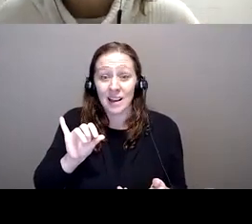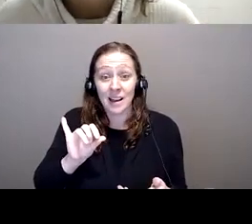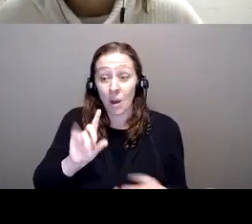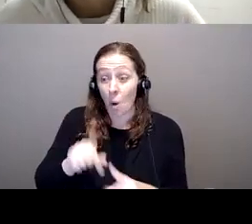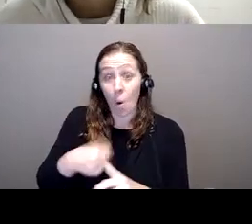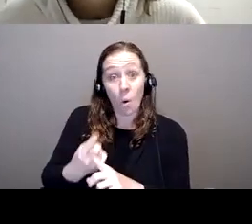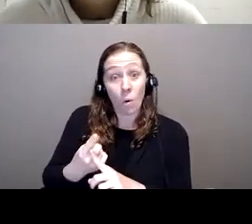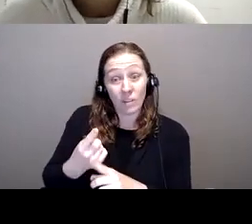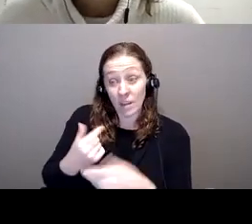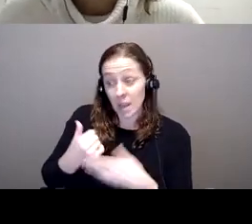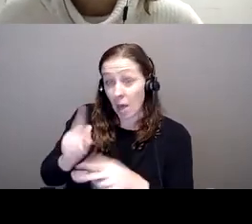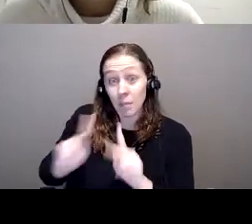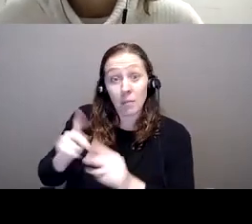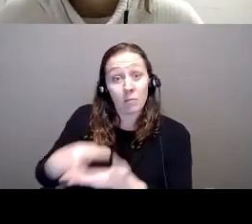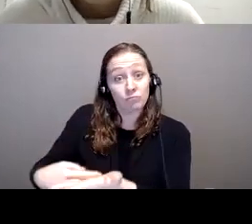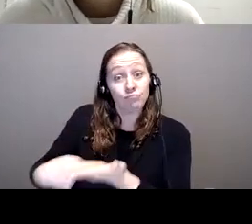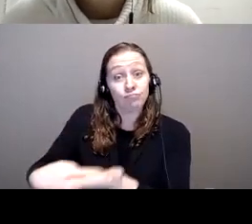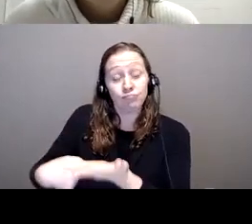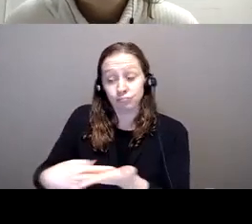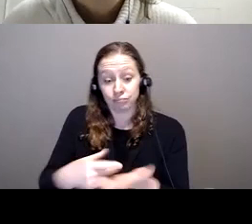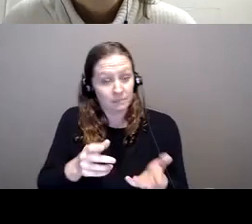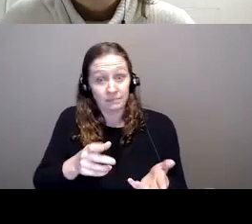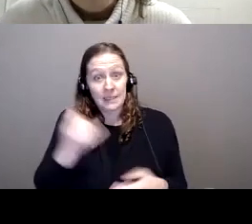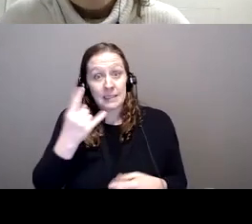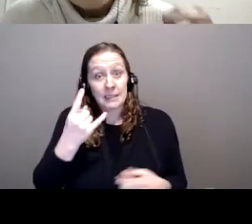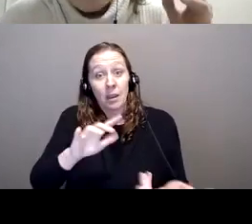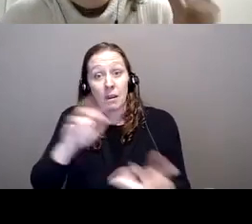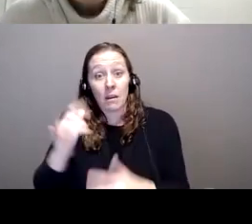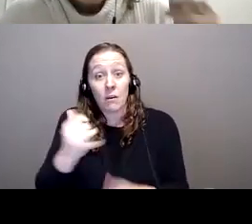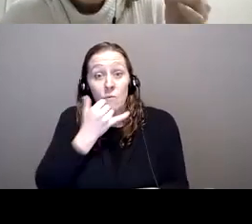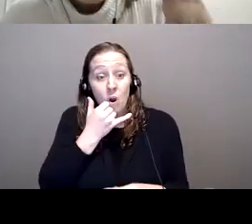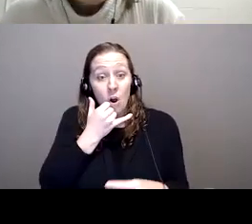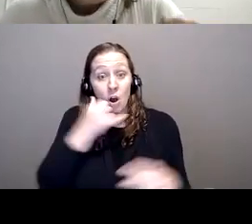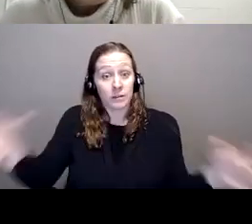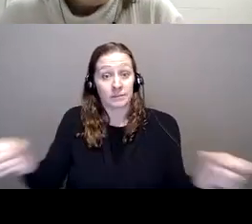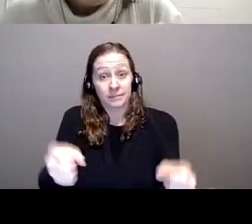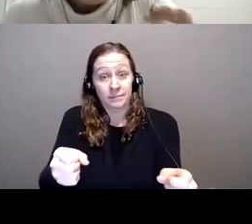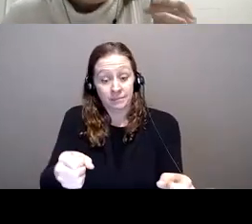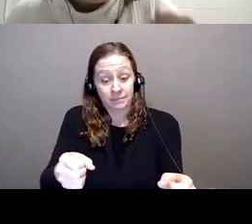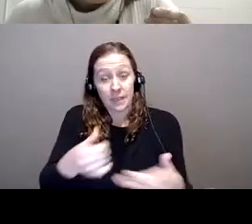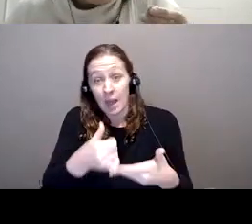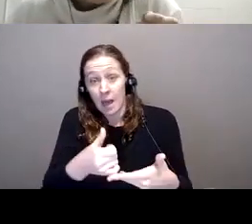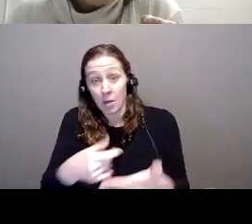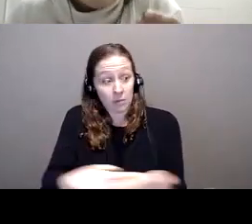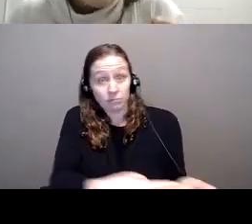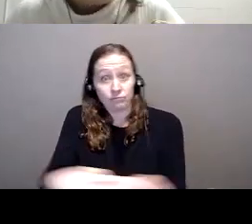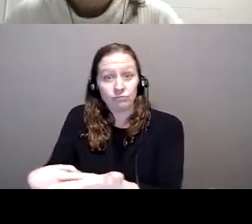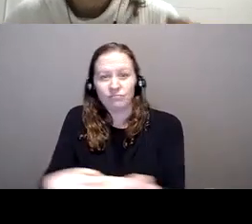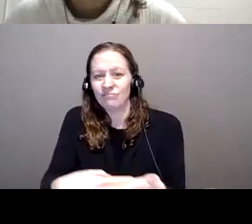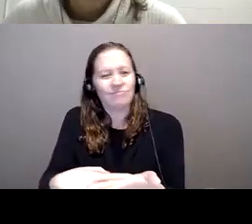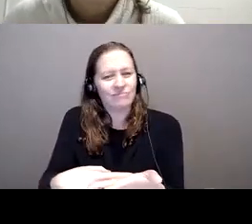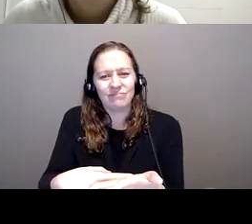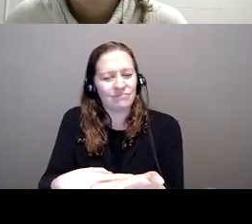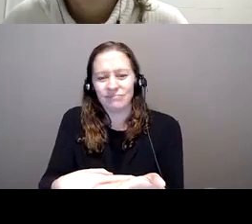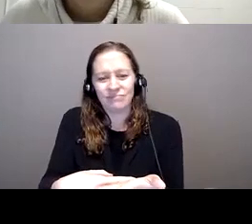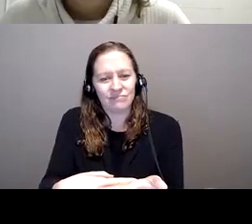people dialogue when something has gone wrong. That we actually need to, if we're going to honor the